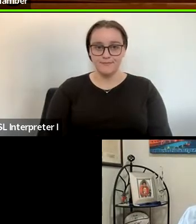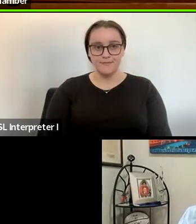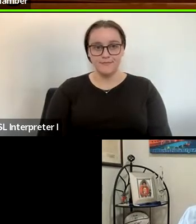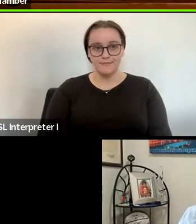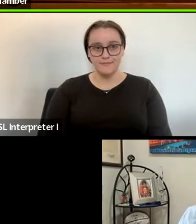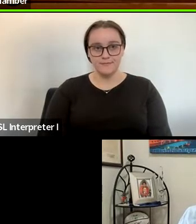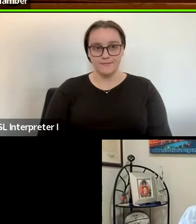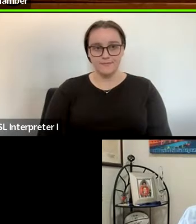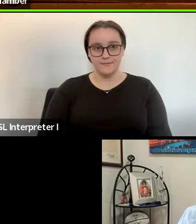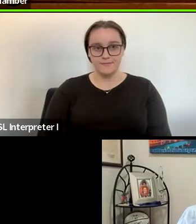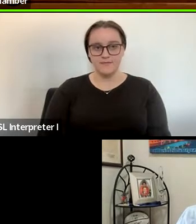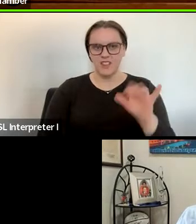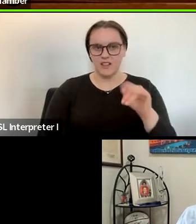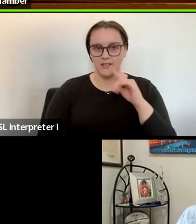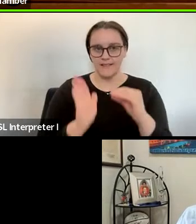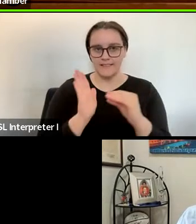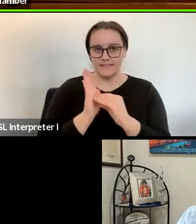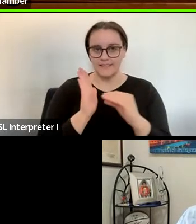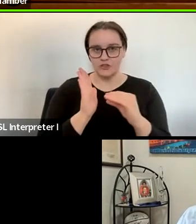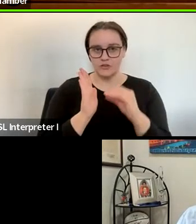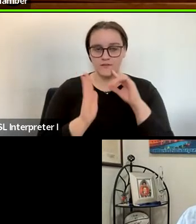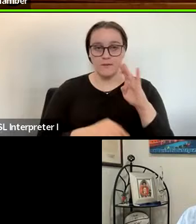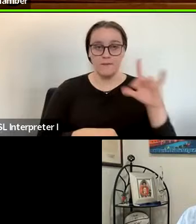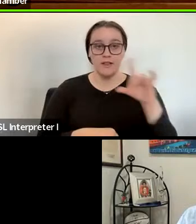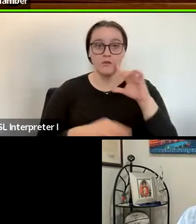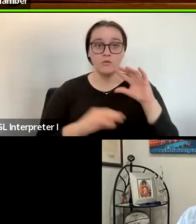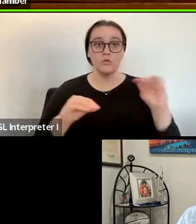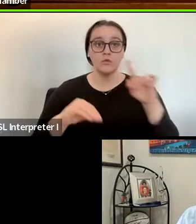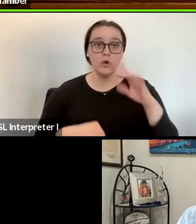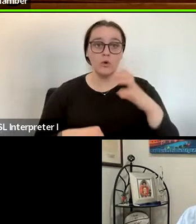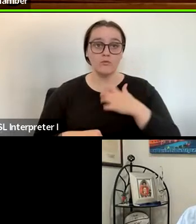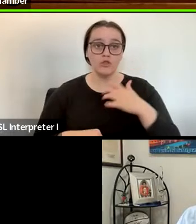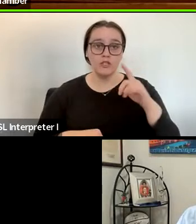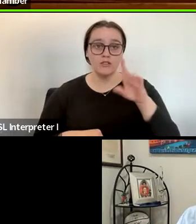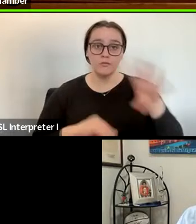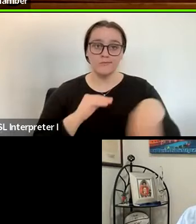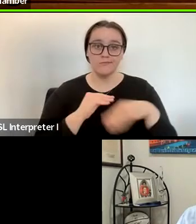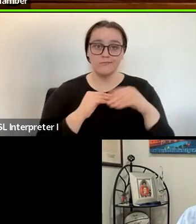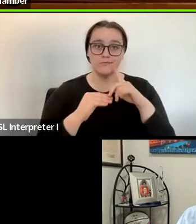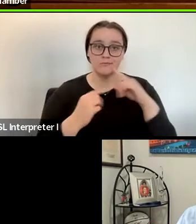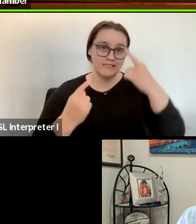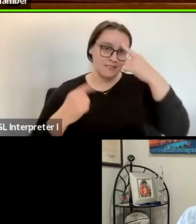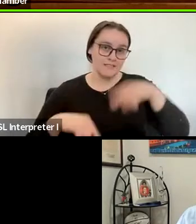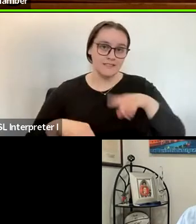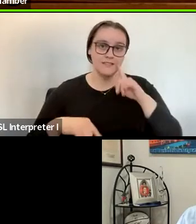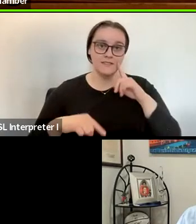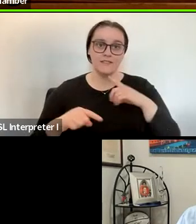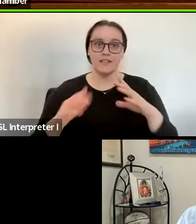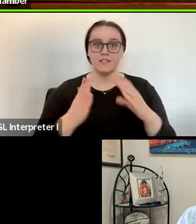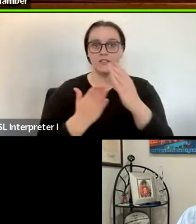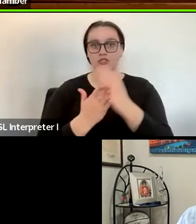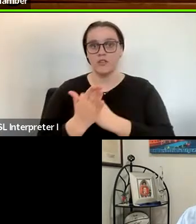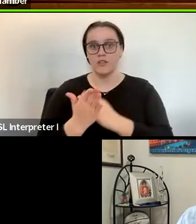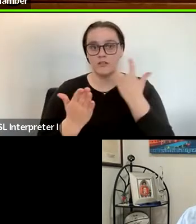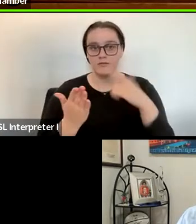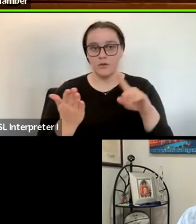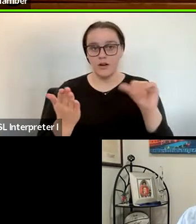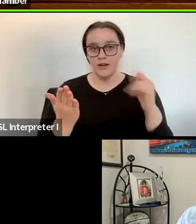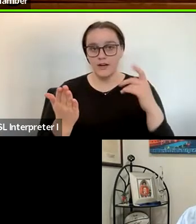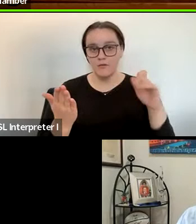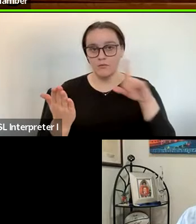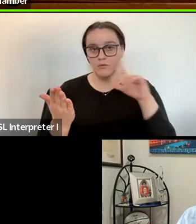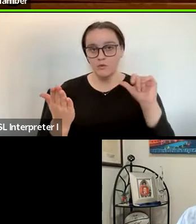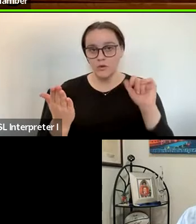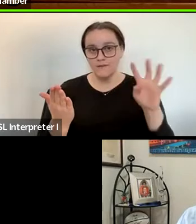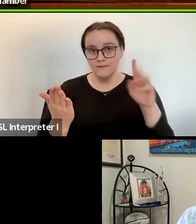for that section of the bill. Without objection, this measure will be placed on the consent agenda for the April 4th 2023 regular